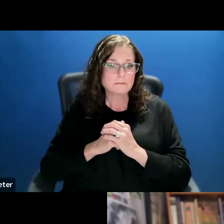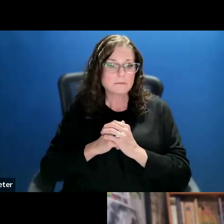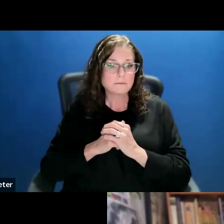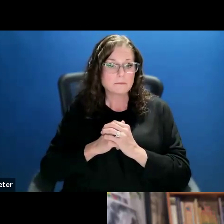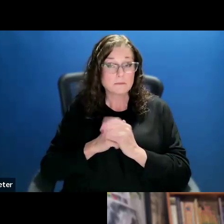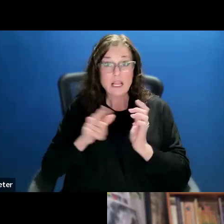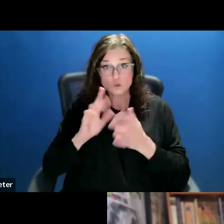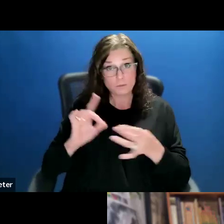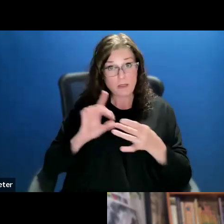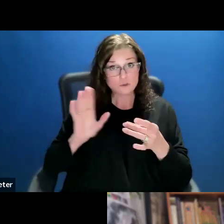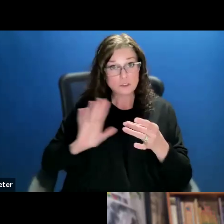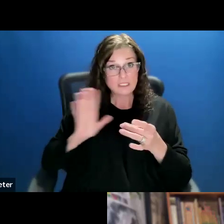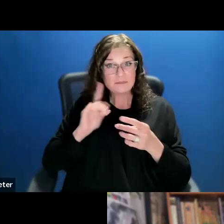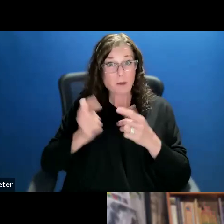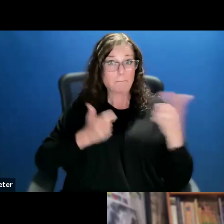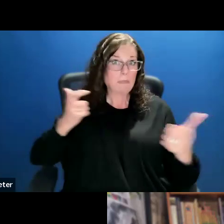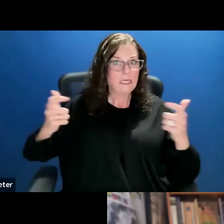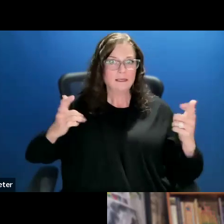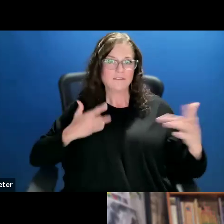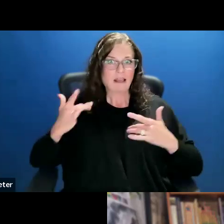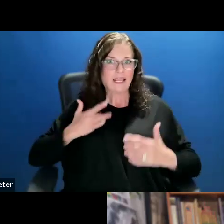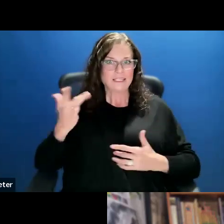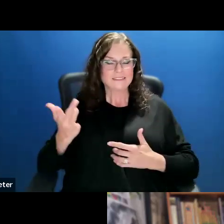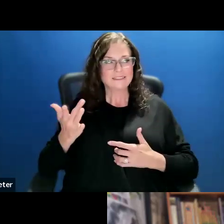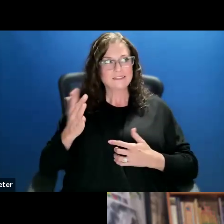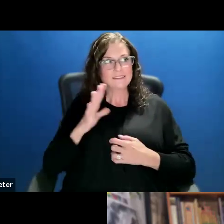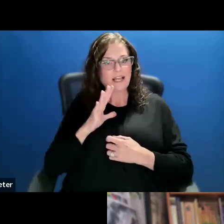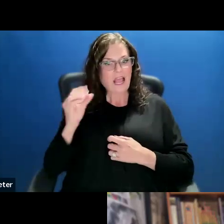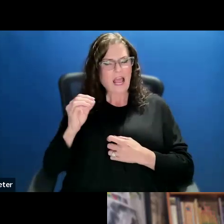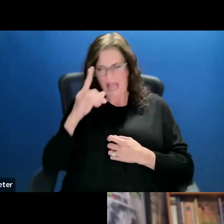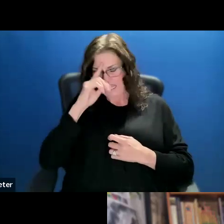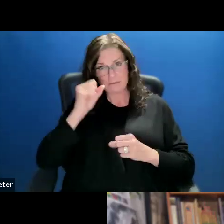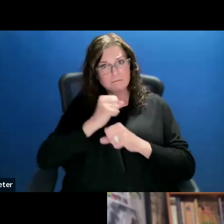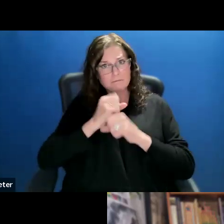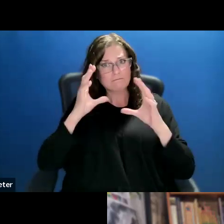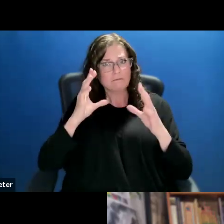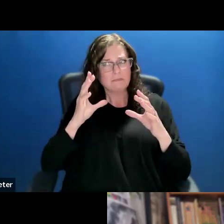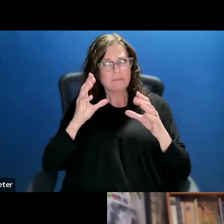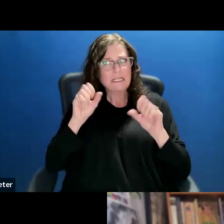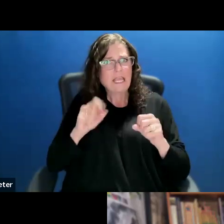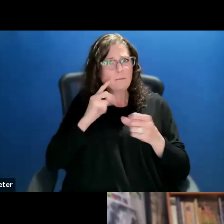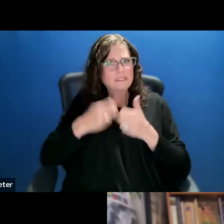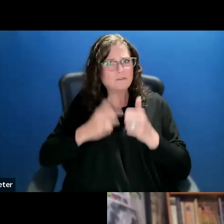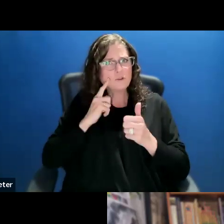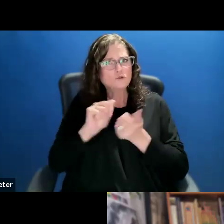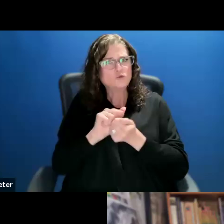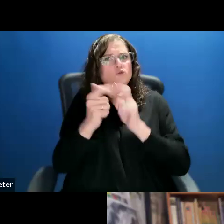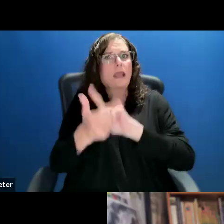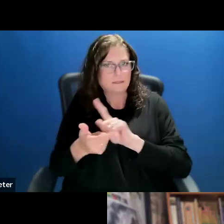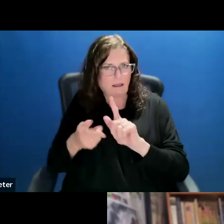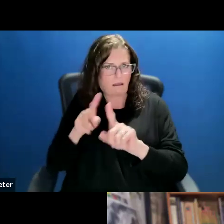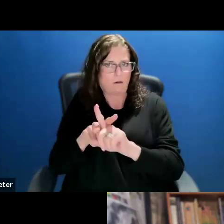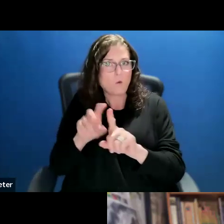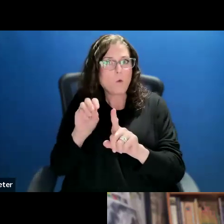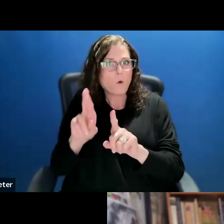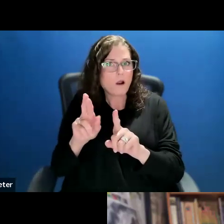it's, as you mentioned, it's about big feelings. And I imagine that can be kind of hard to translate,